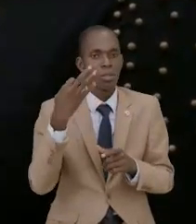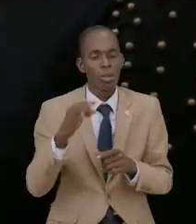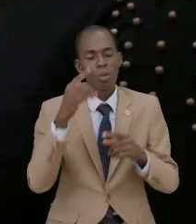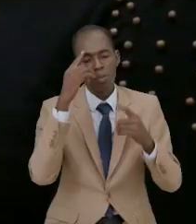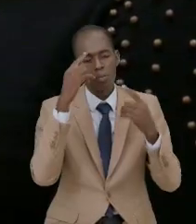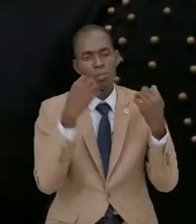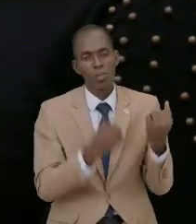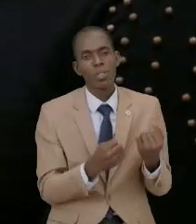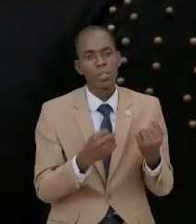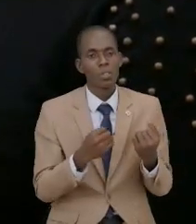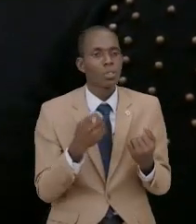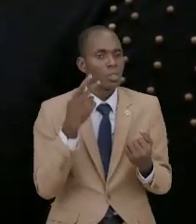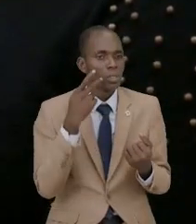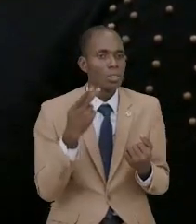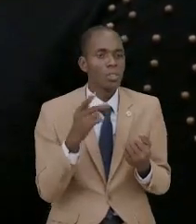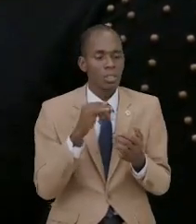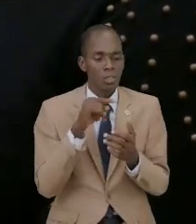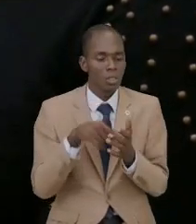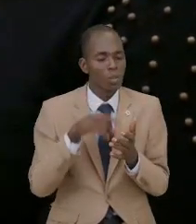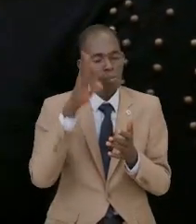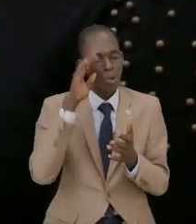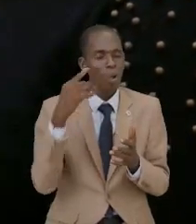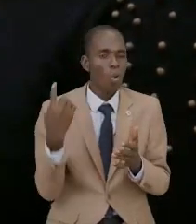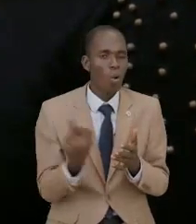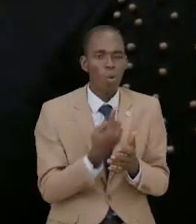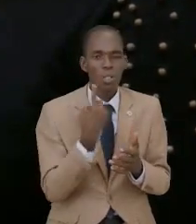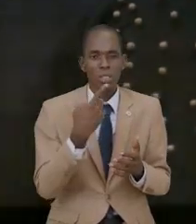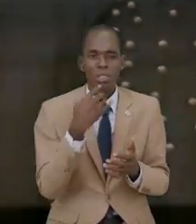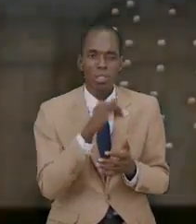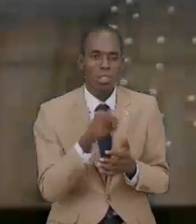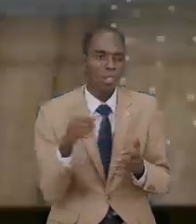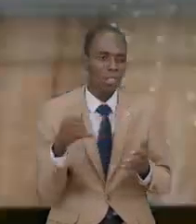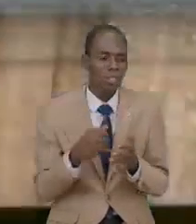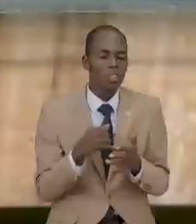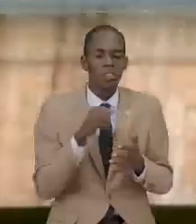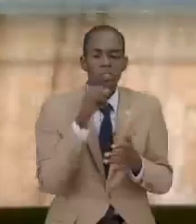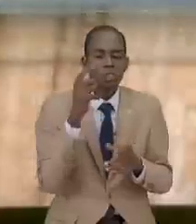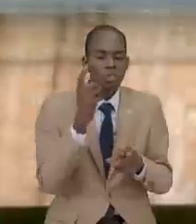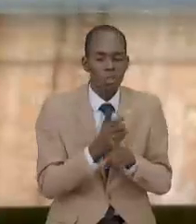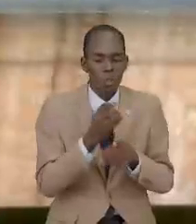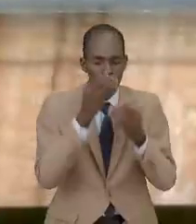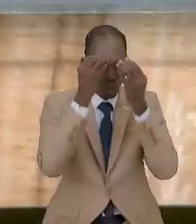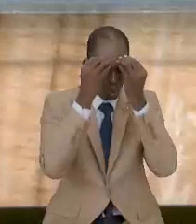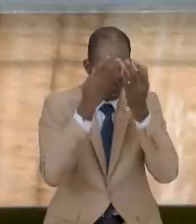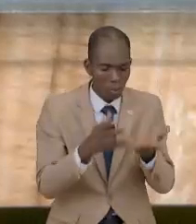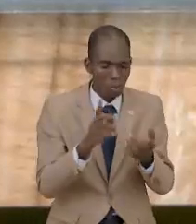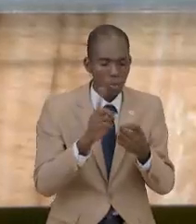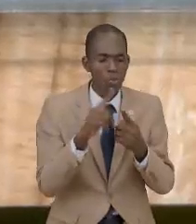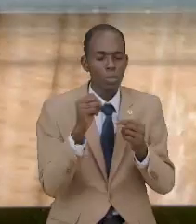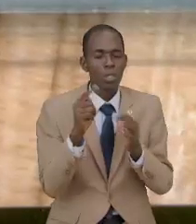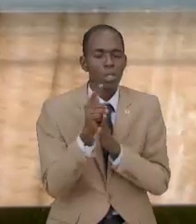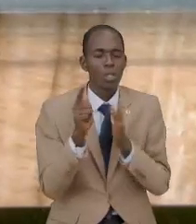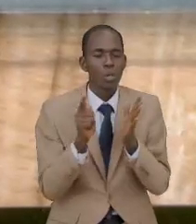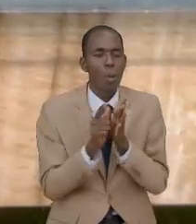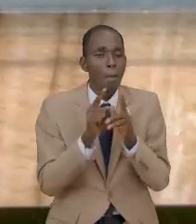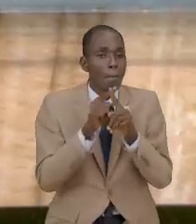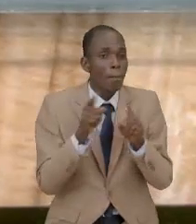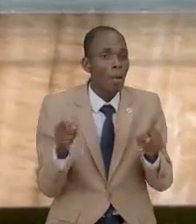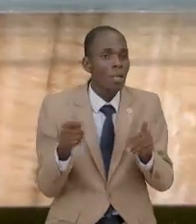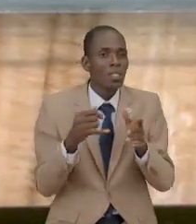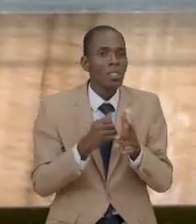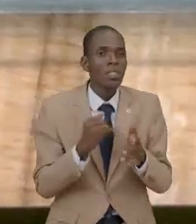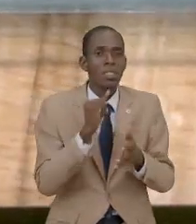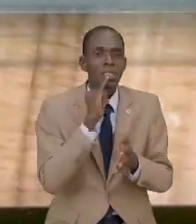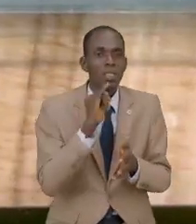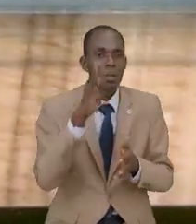always emphasizing that it is not by obedience to the law of Moses. It is by